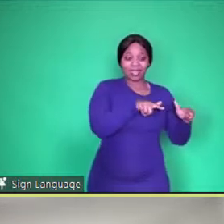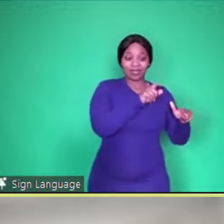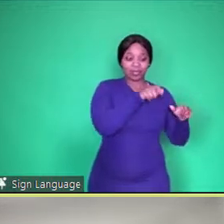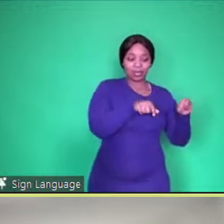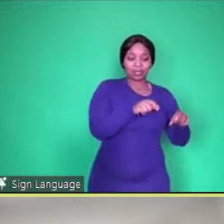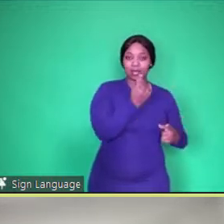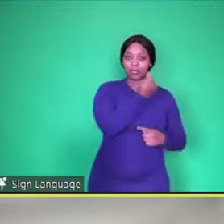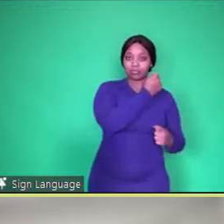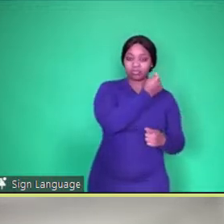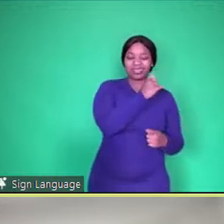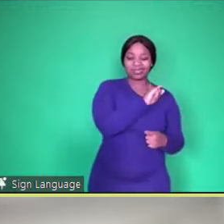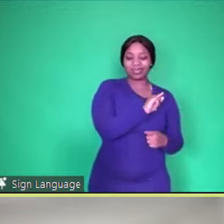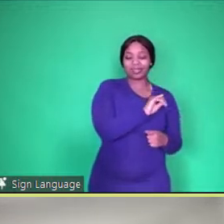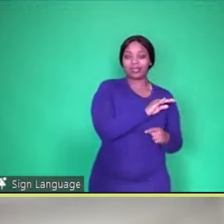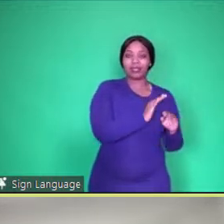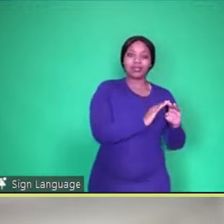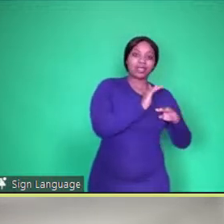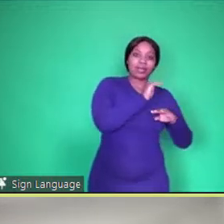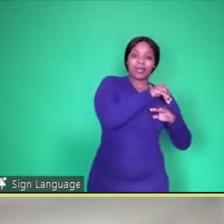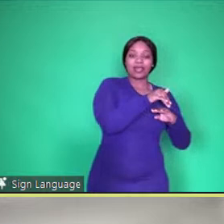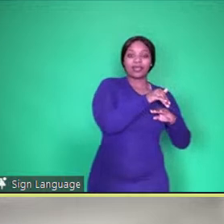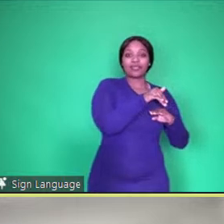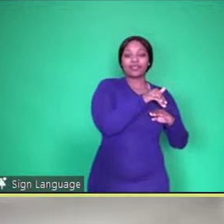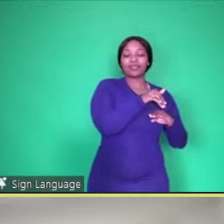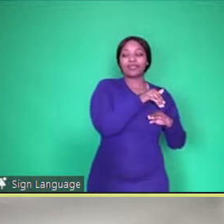is still at above